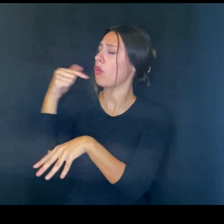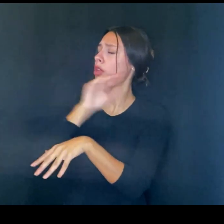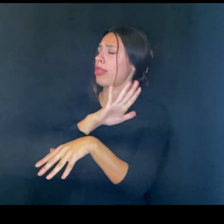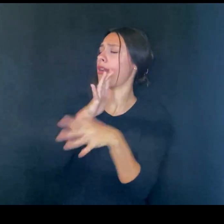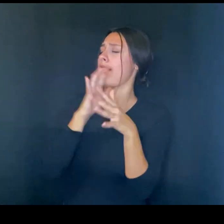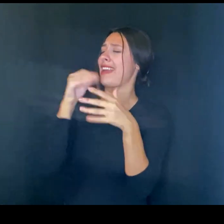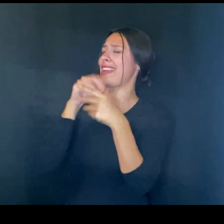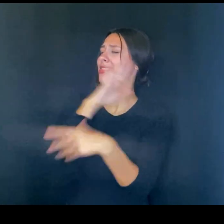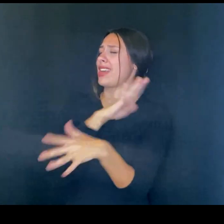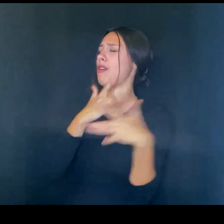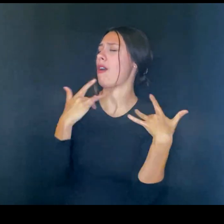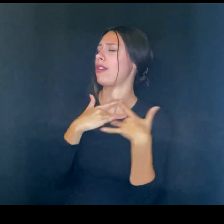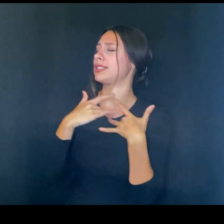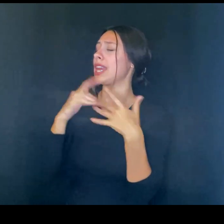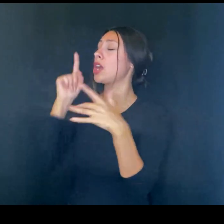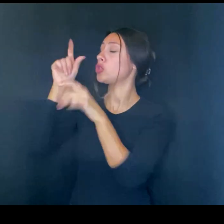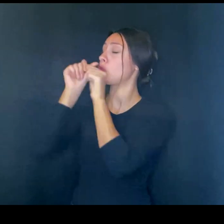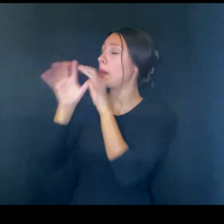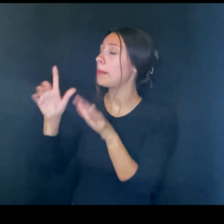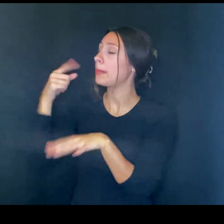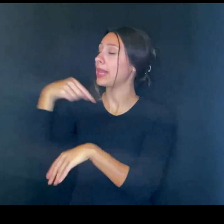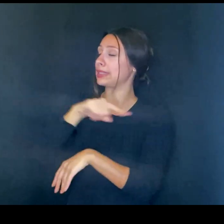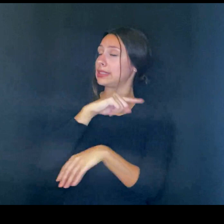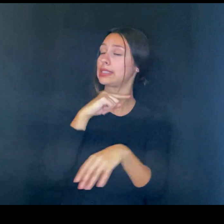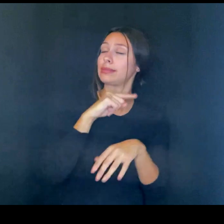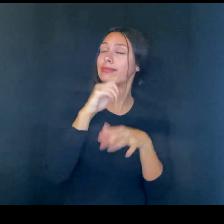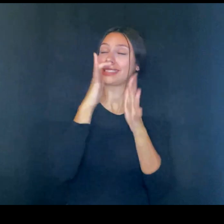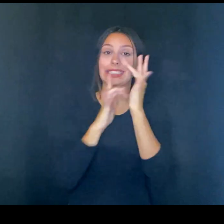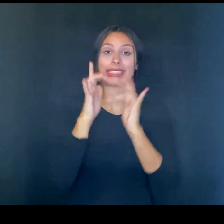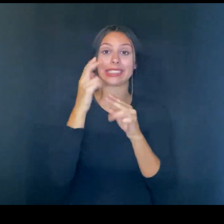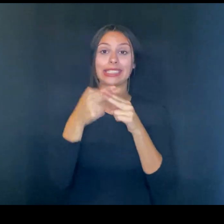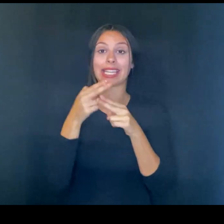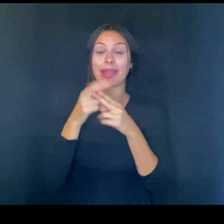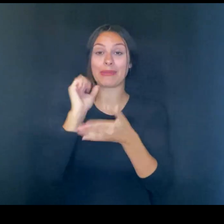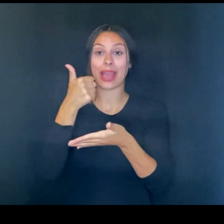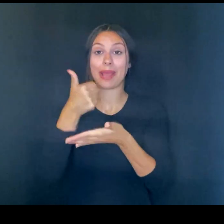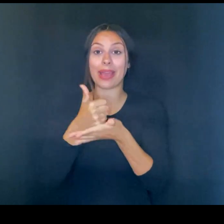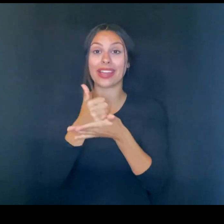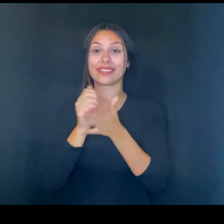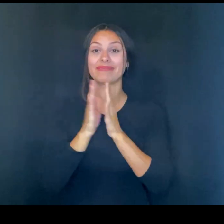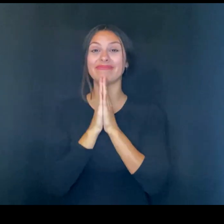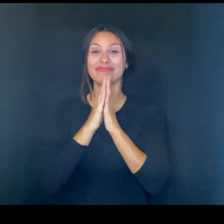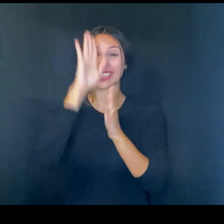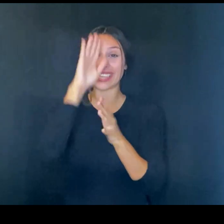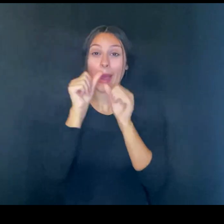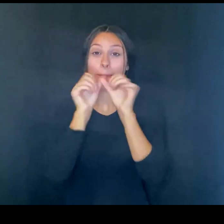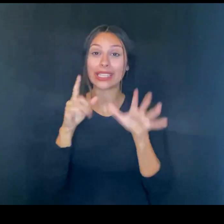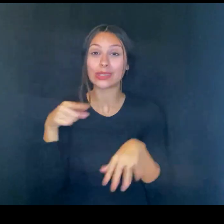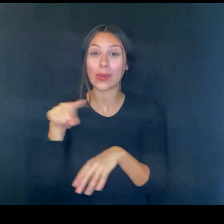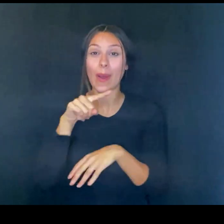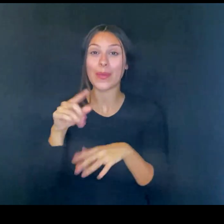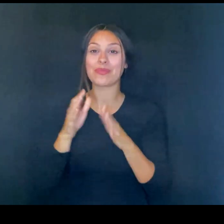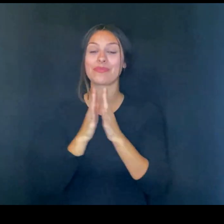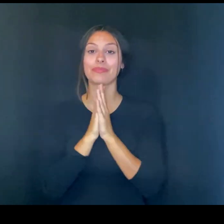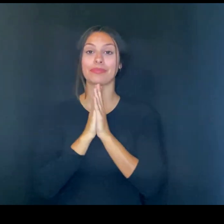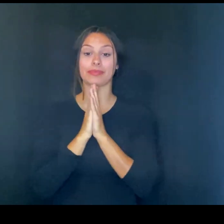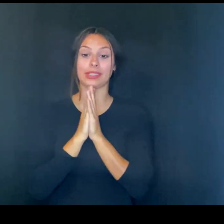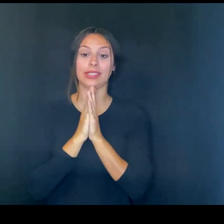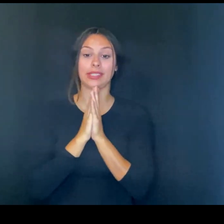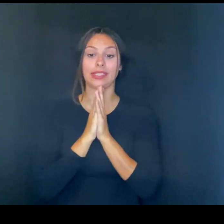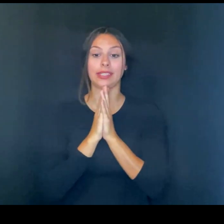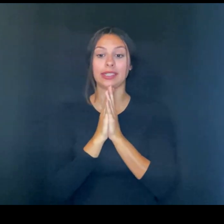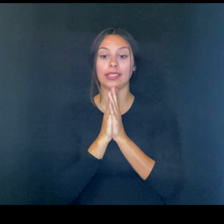heart and that you would bless them accordingly. In Jesus' name, amen. God bless you.